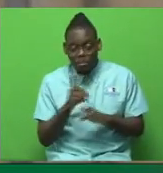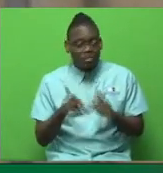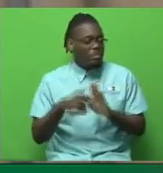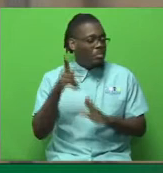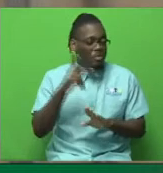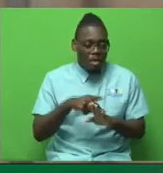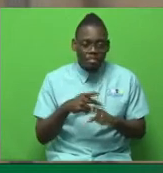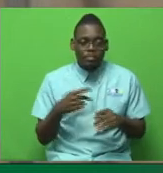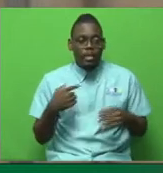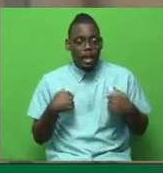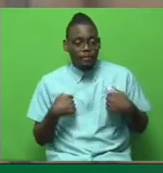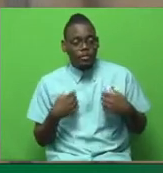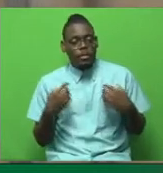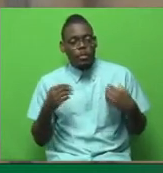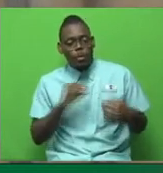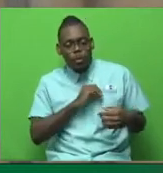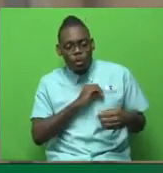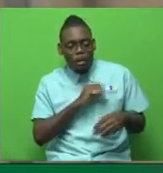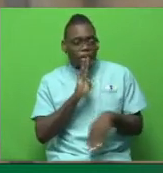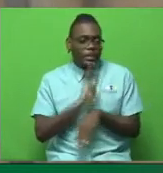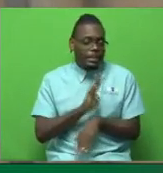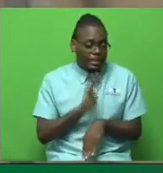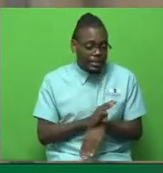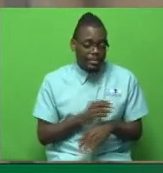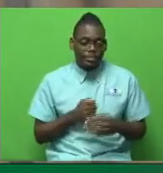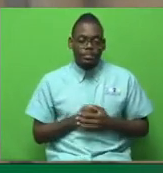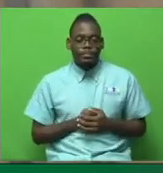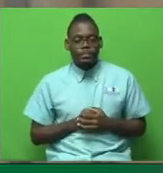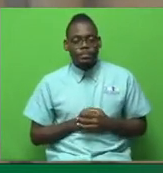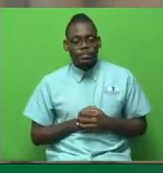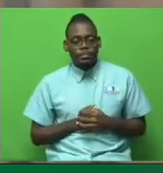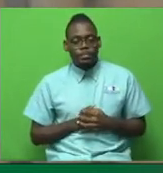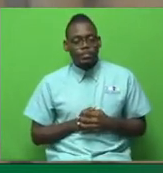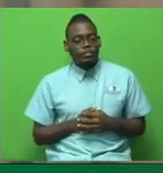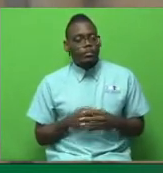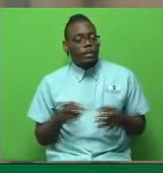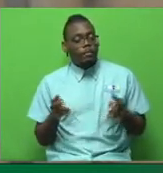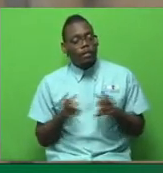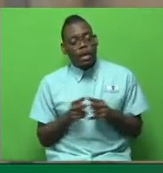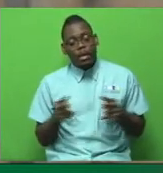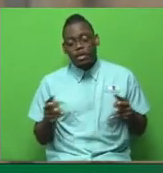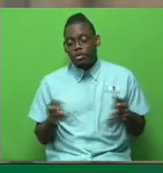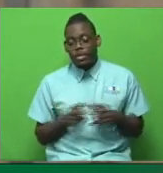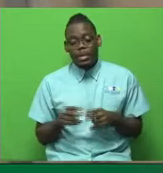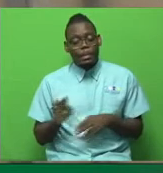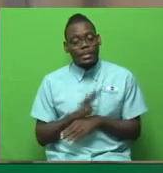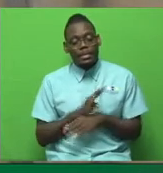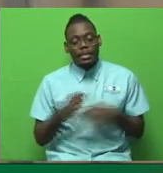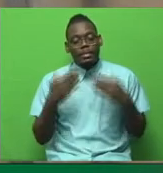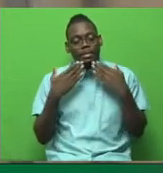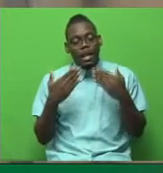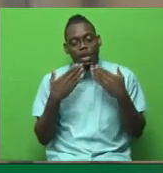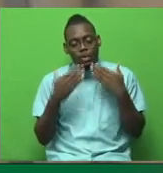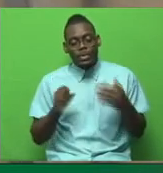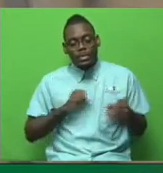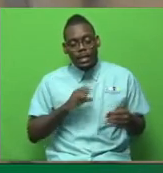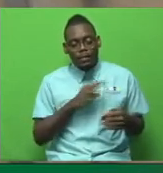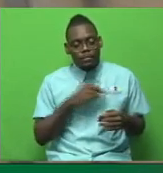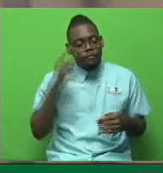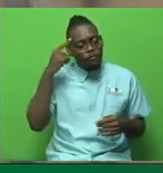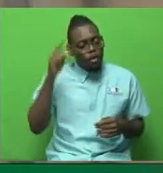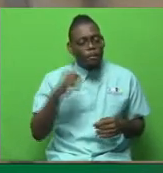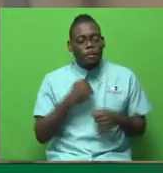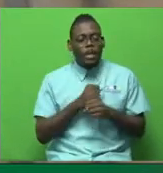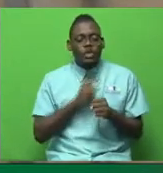2023 so Mr Deputy speaker we are a very busy constituents and I thank my staff enough for ensuring that all of the